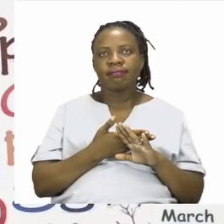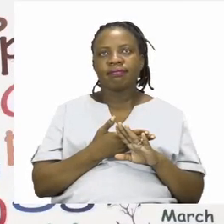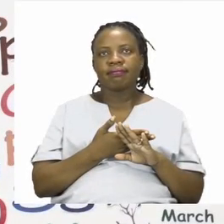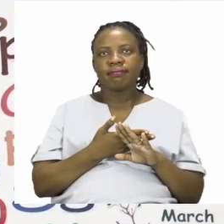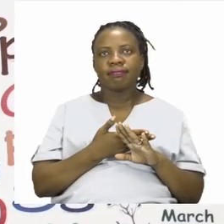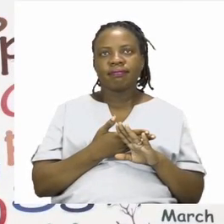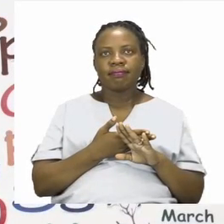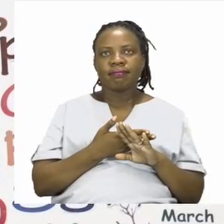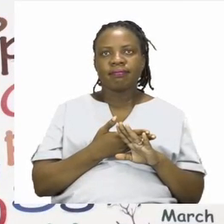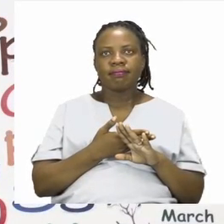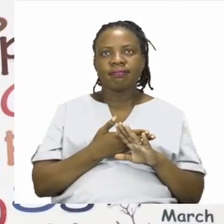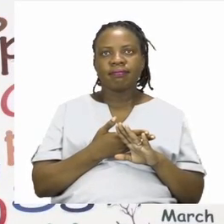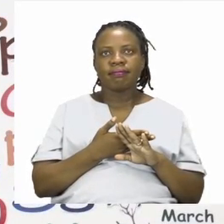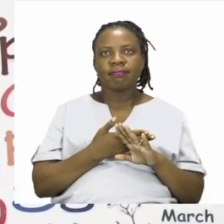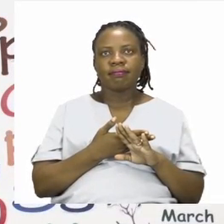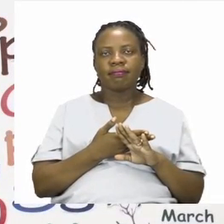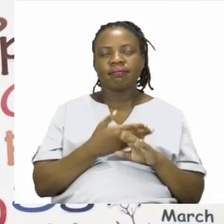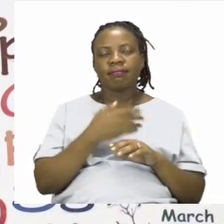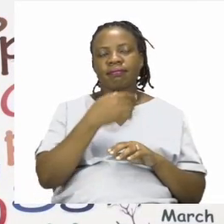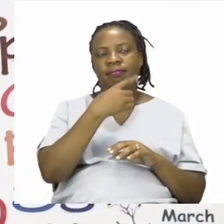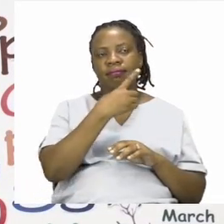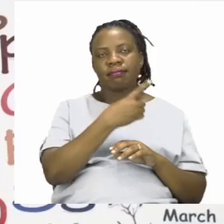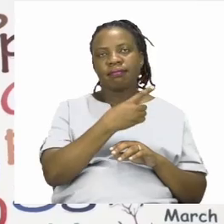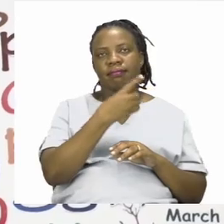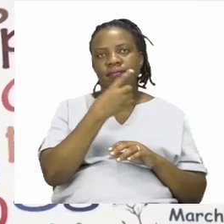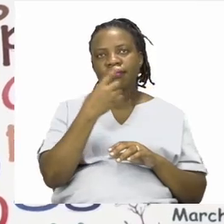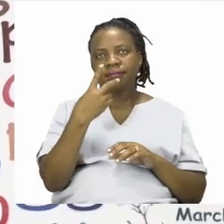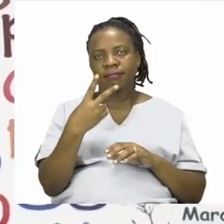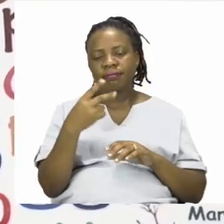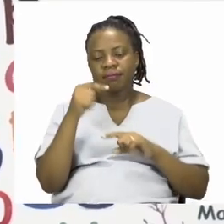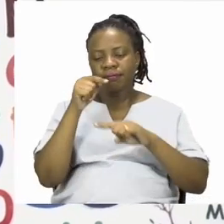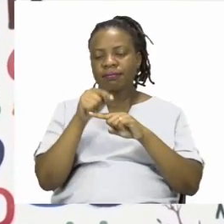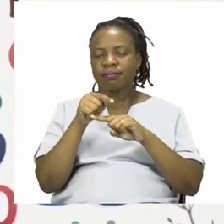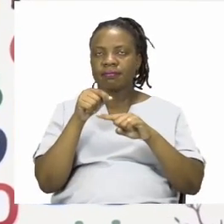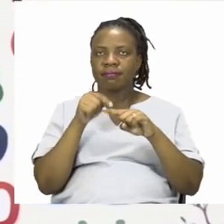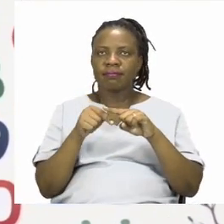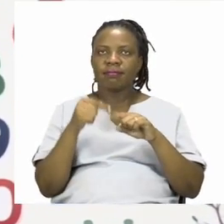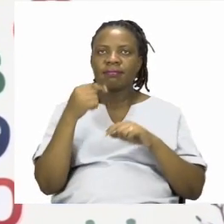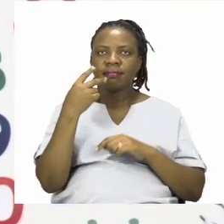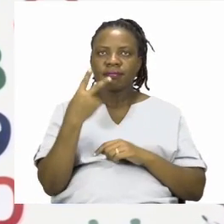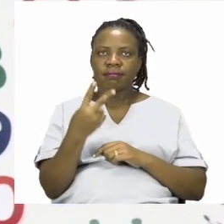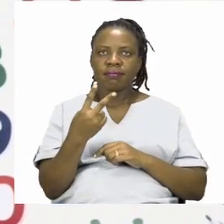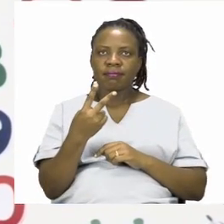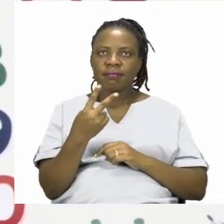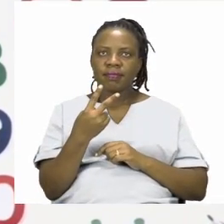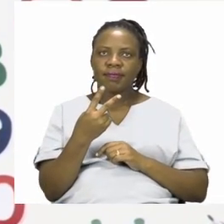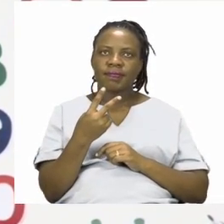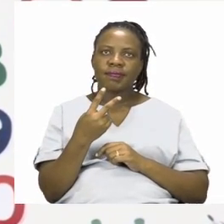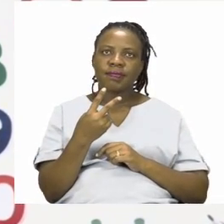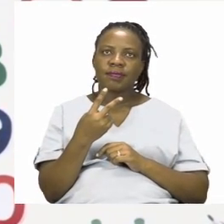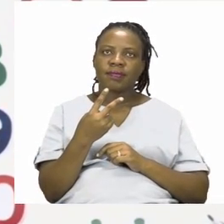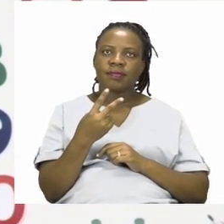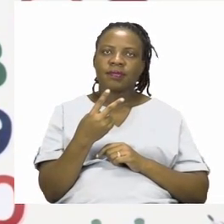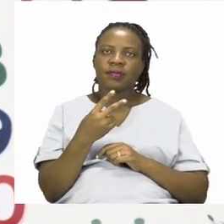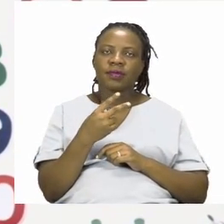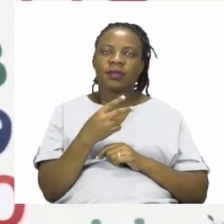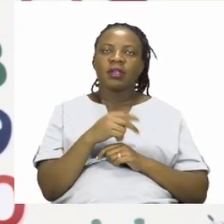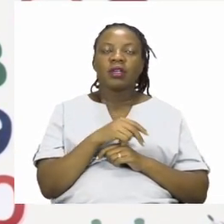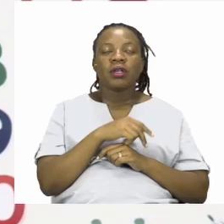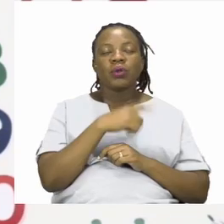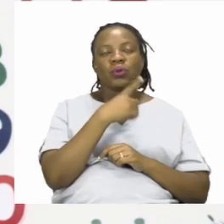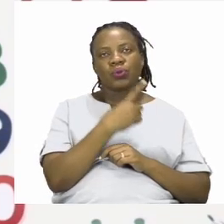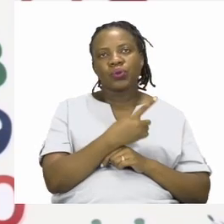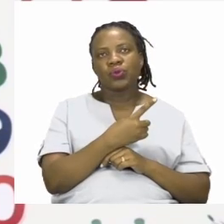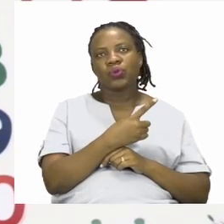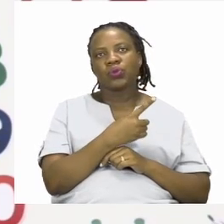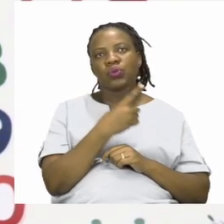of the sum was 12 divided by 2. Remember, 12 divided by